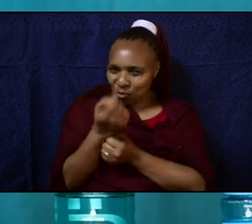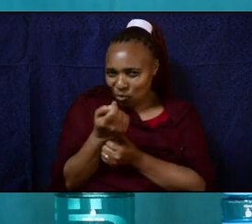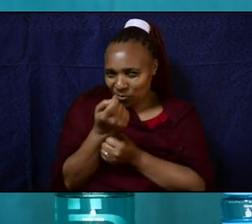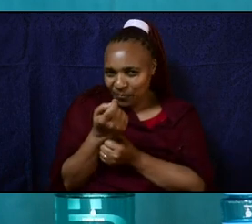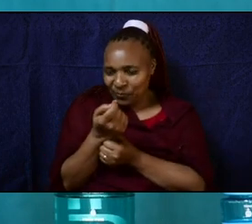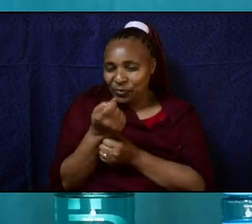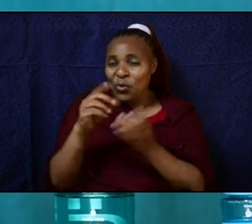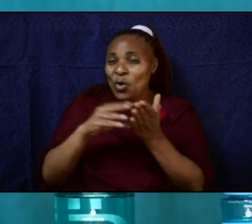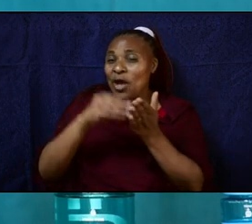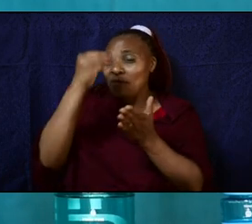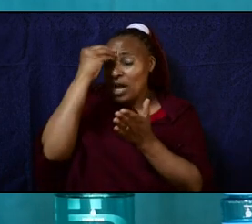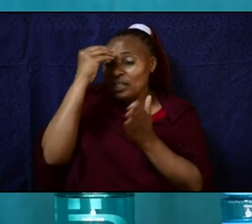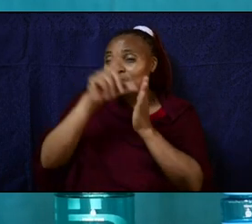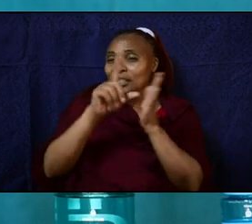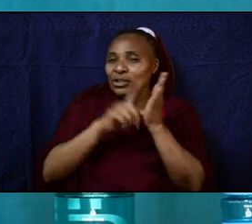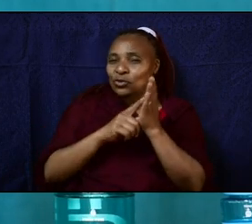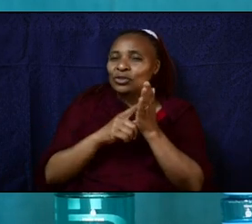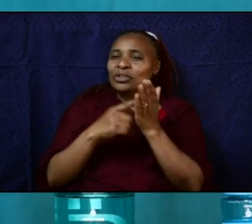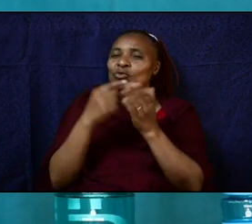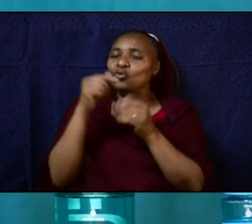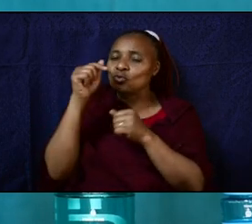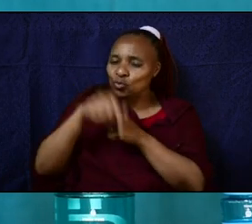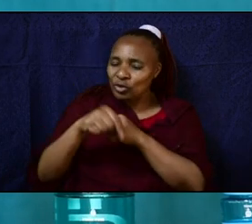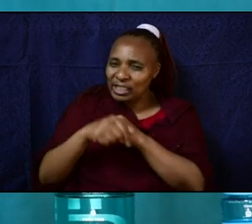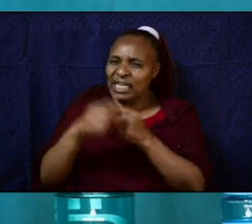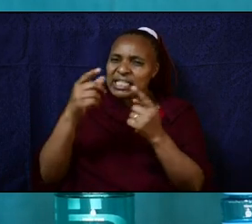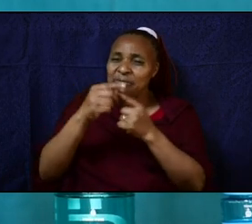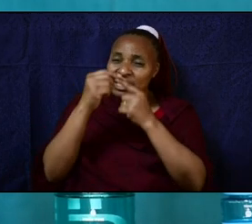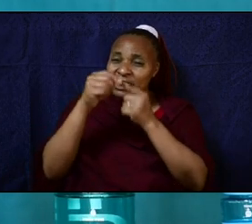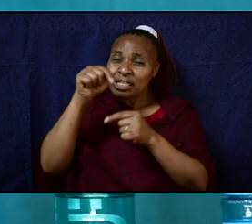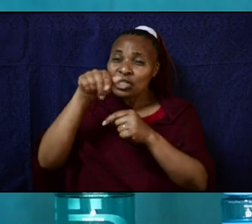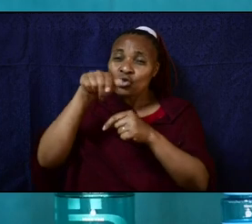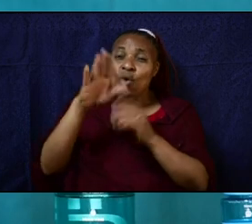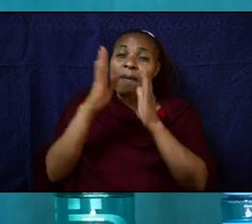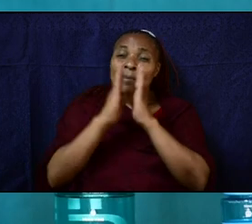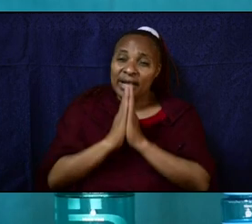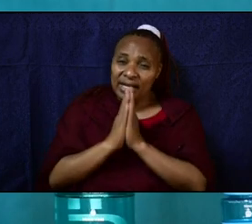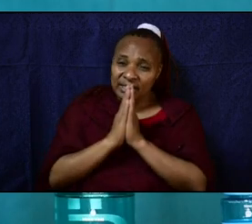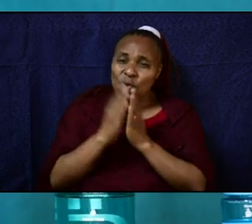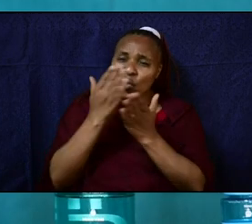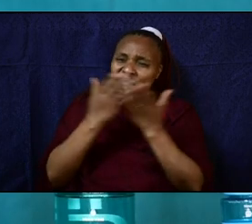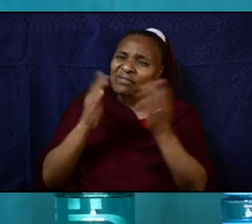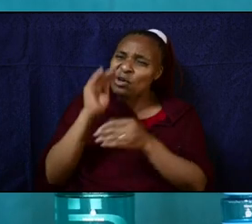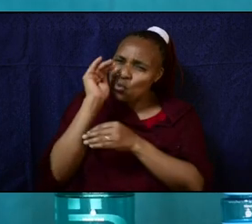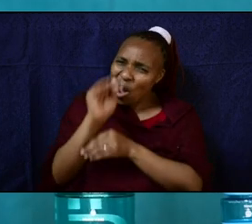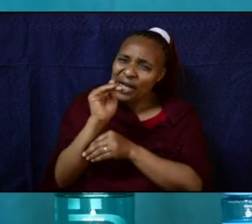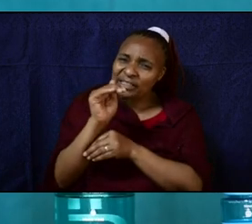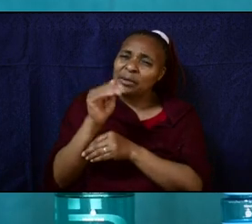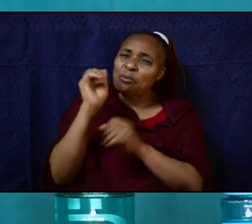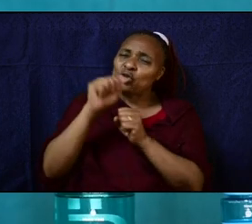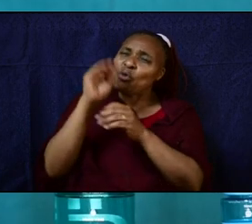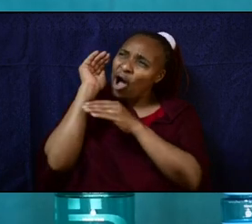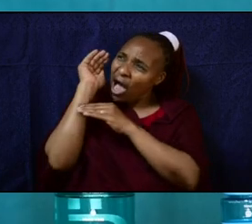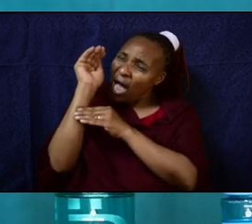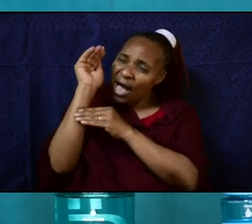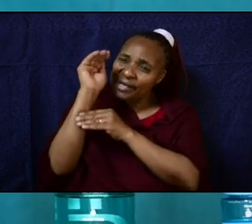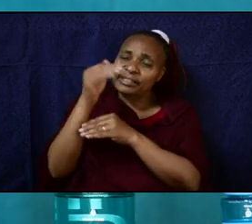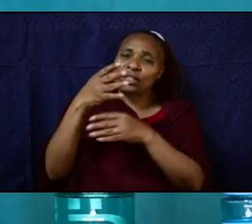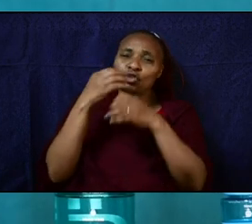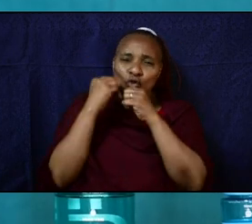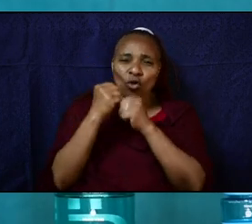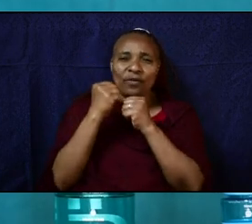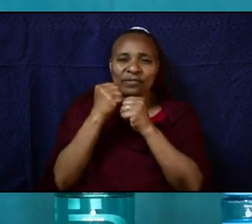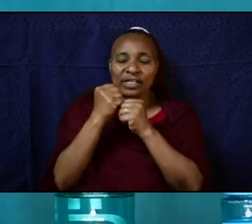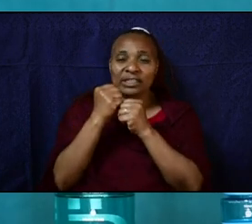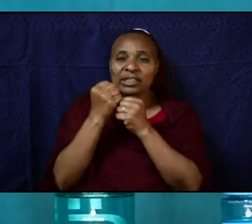learned from our lesson today, be specific in your prayers. Whatever you ask for it in confidence that the good Lord will give it unto